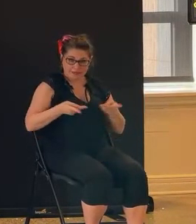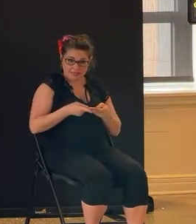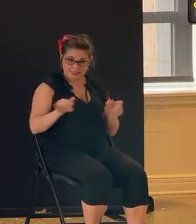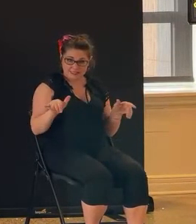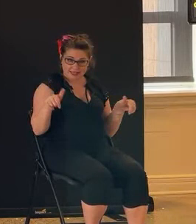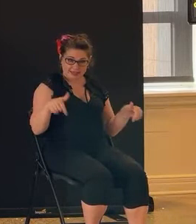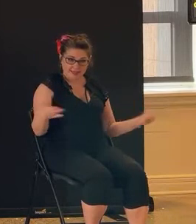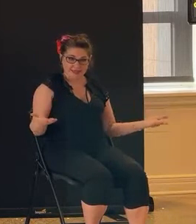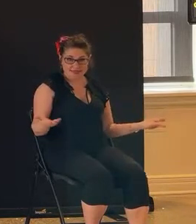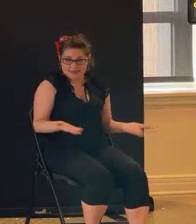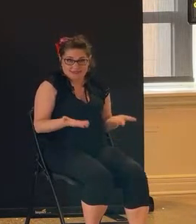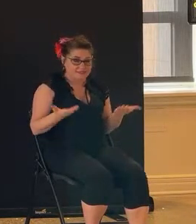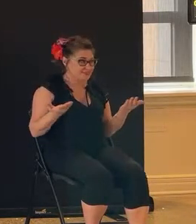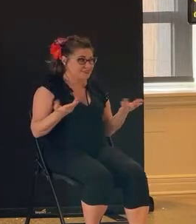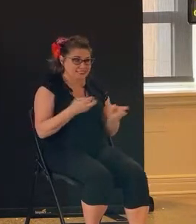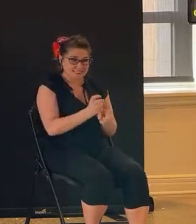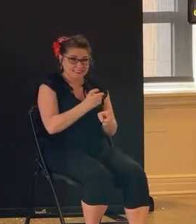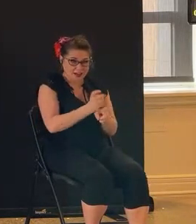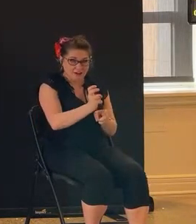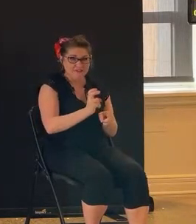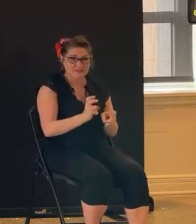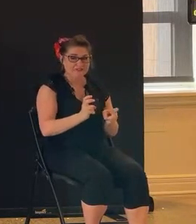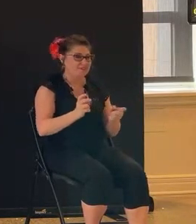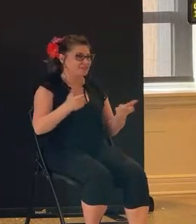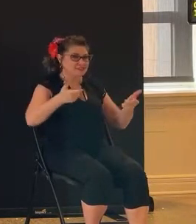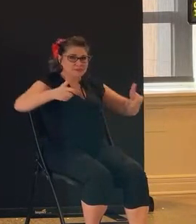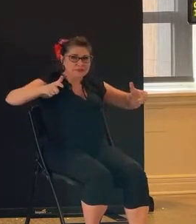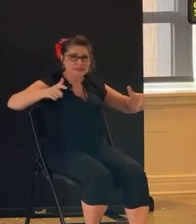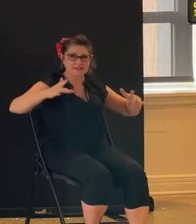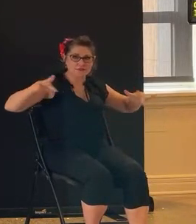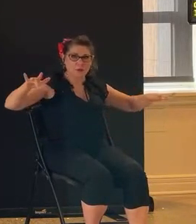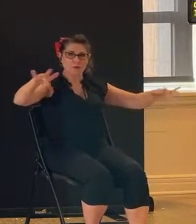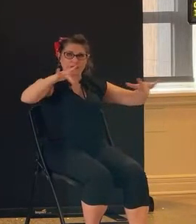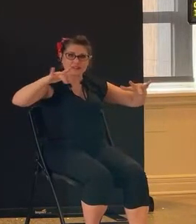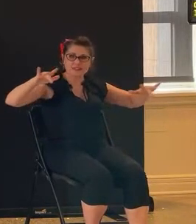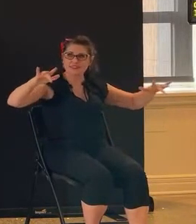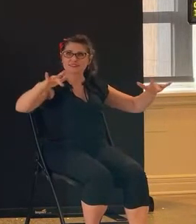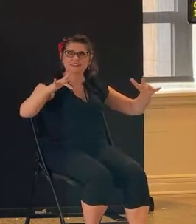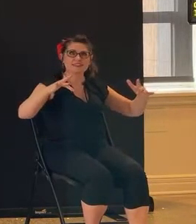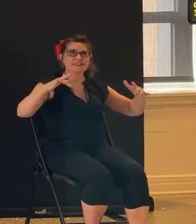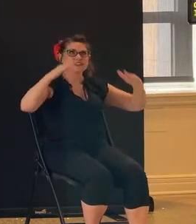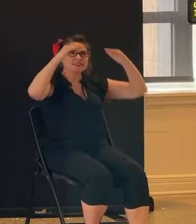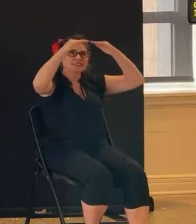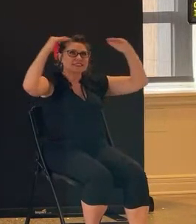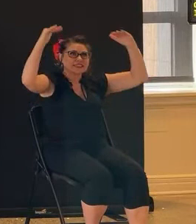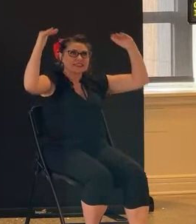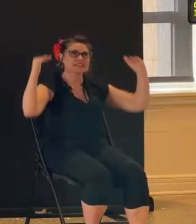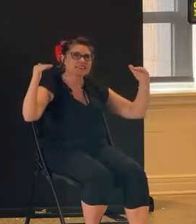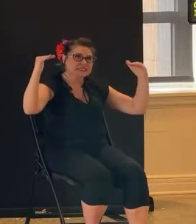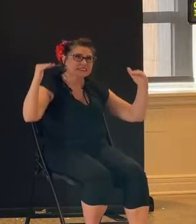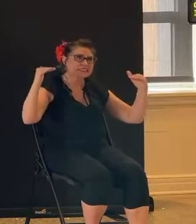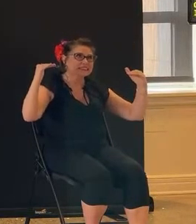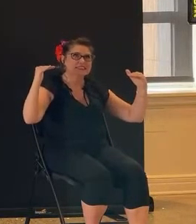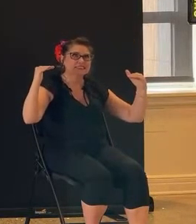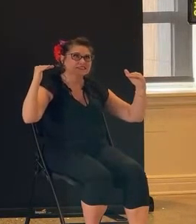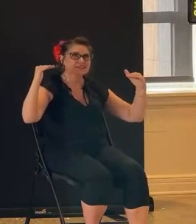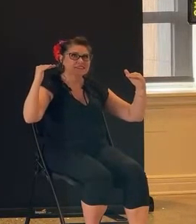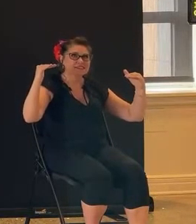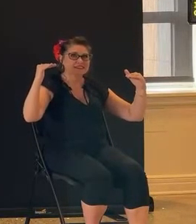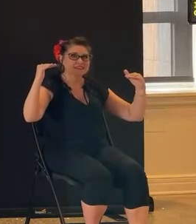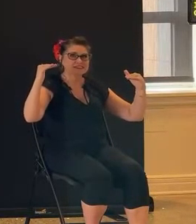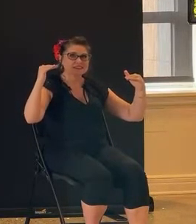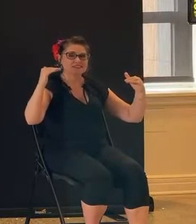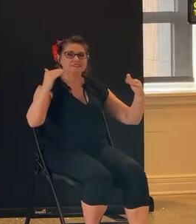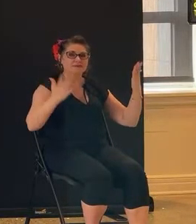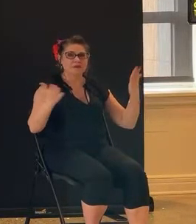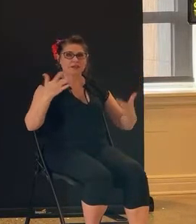tough because, you know, we're in a big open area. There's a drop ceiling above us. Probably the thing you have to worry about most